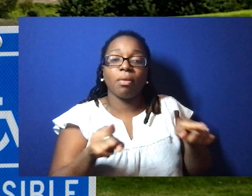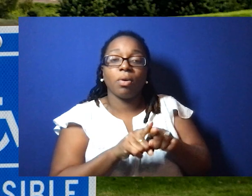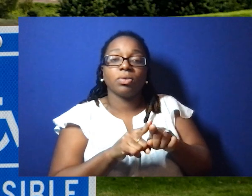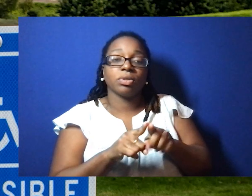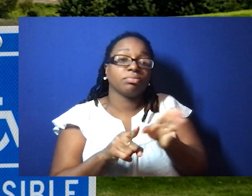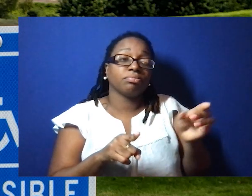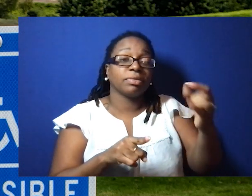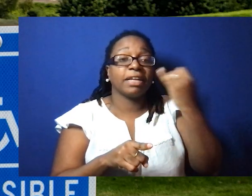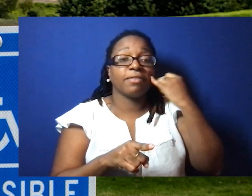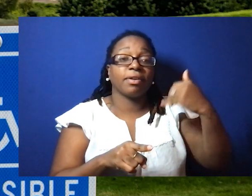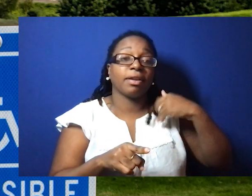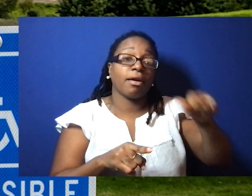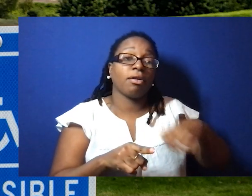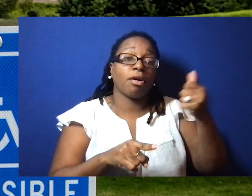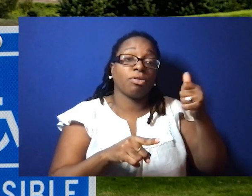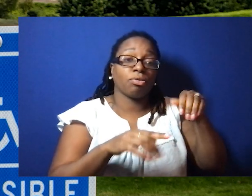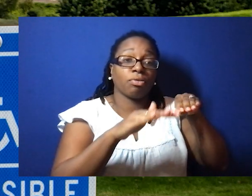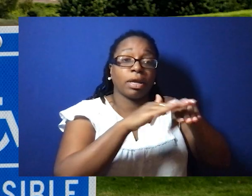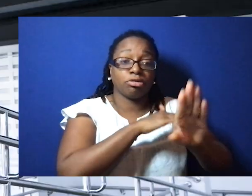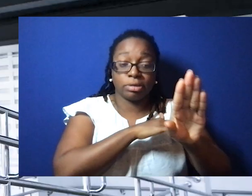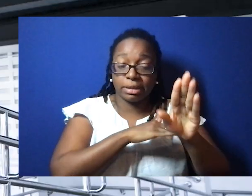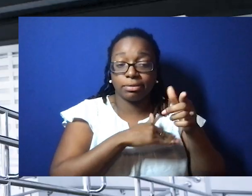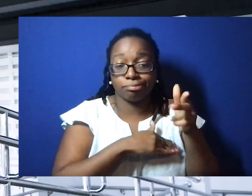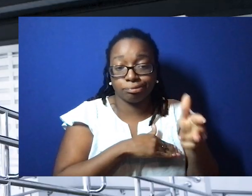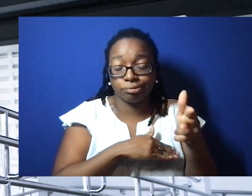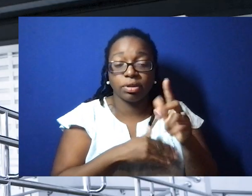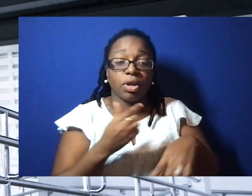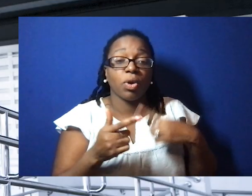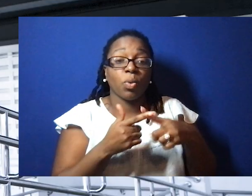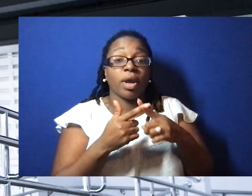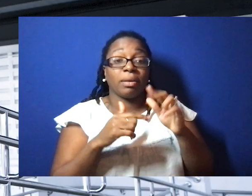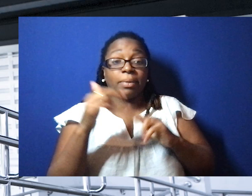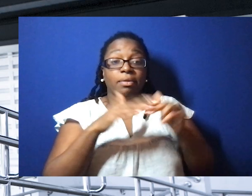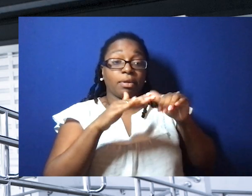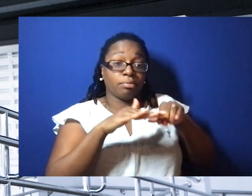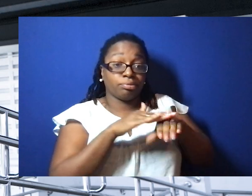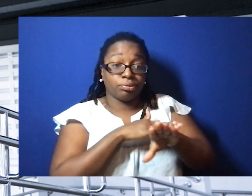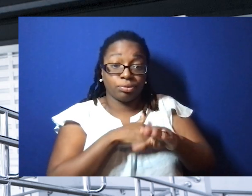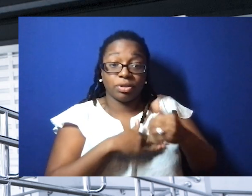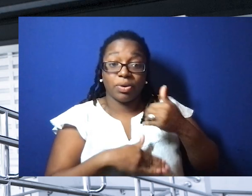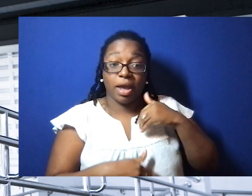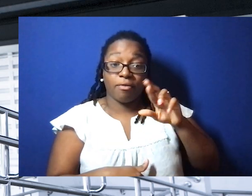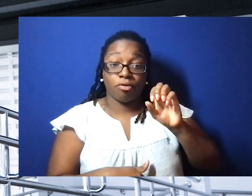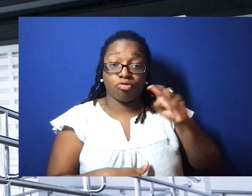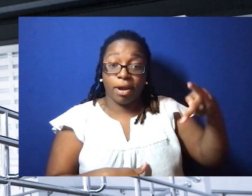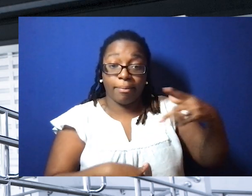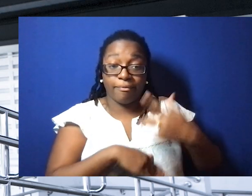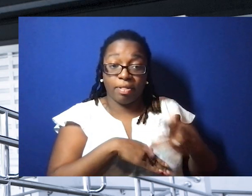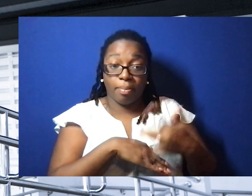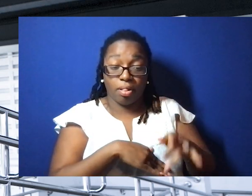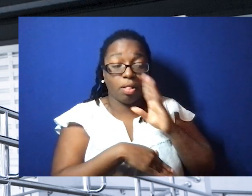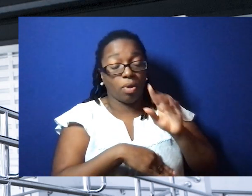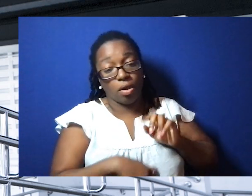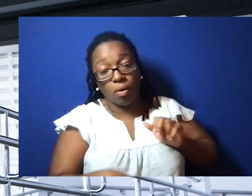as the route to an accessible entrance. As one enters the facility, is there an accessible ramp that